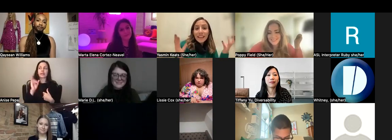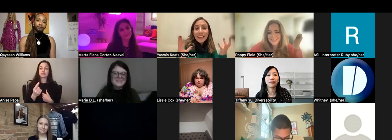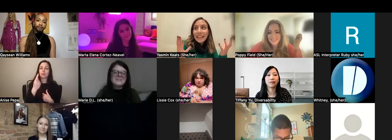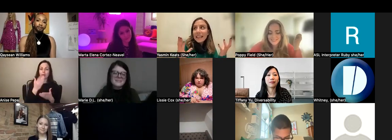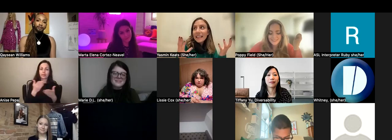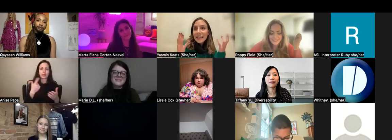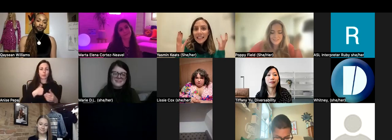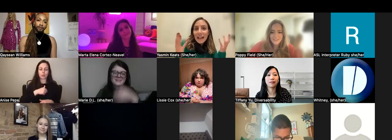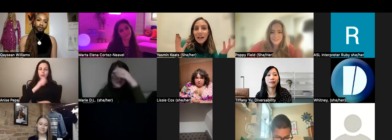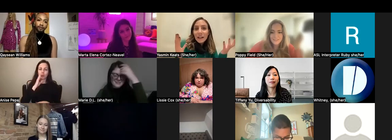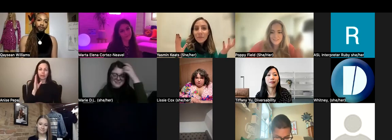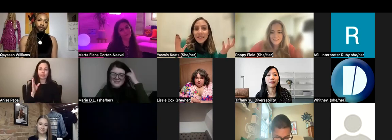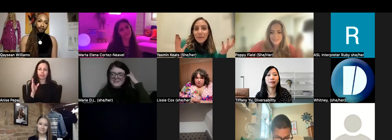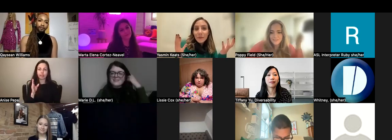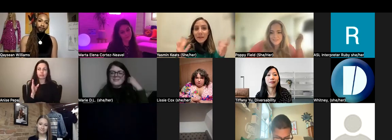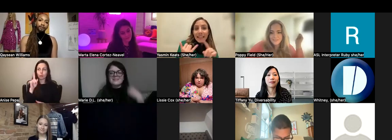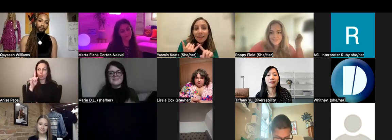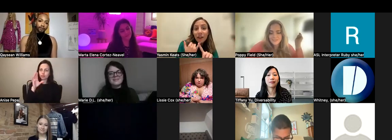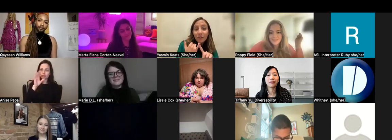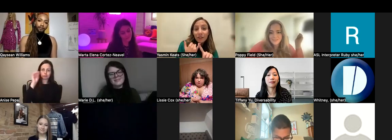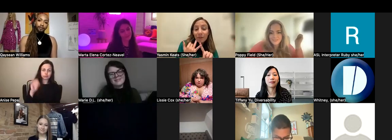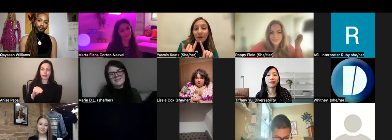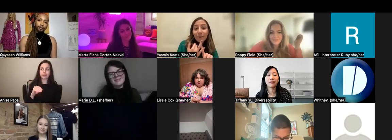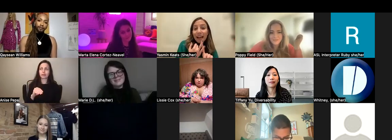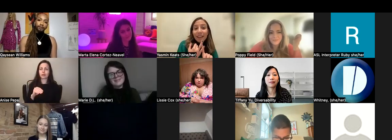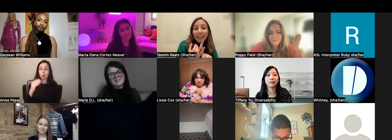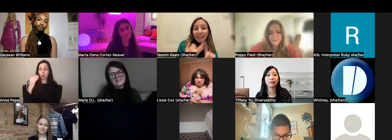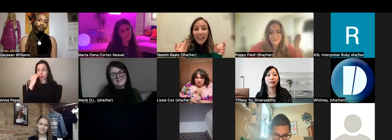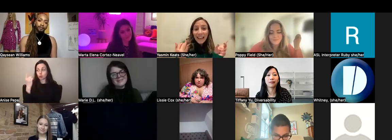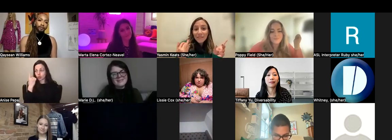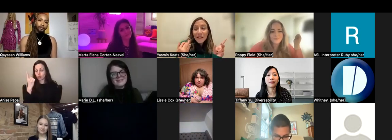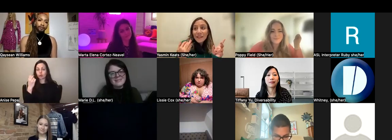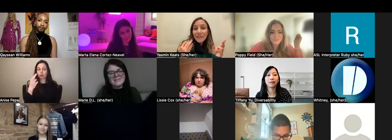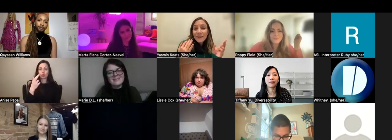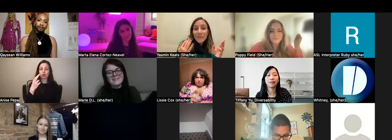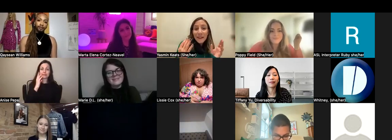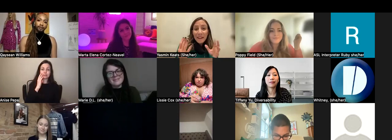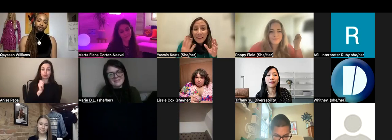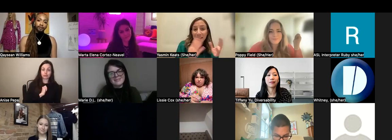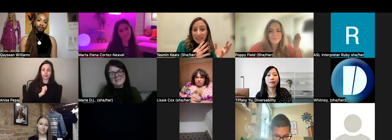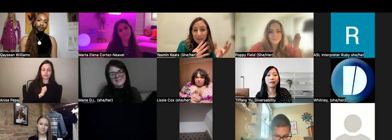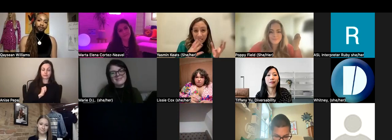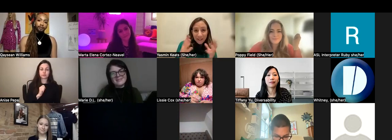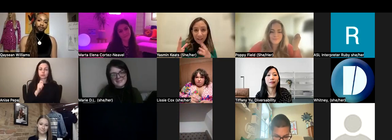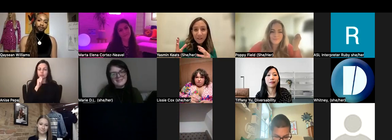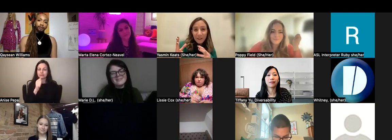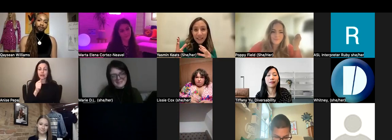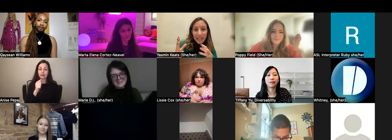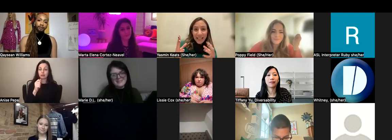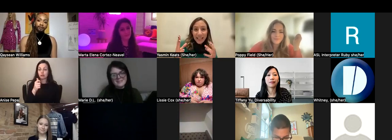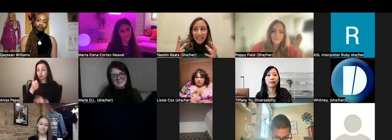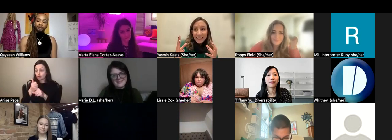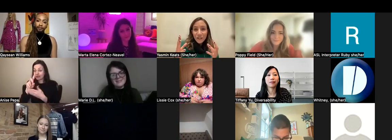all going to like 100% probably either know someone or have it in our life. So it's not about, are you disabled, are you